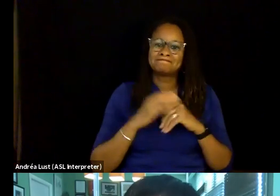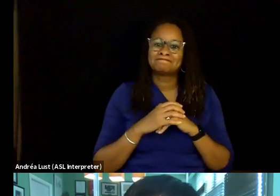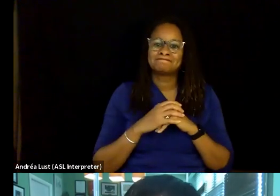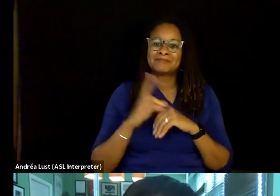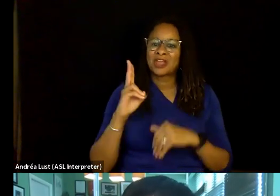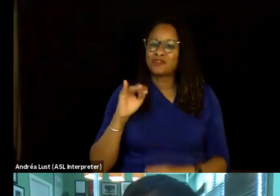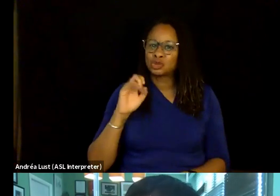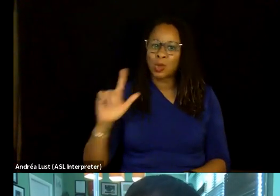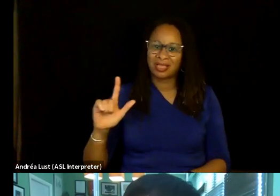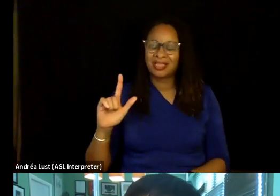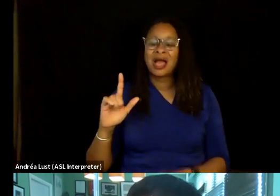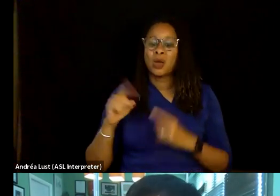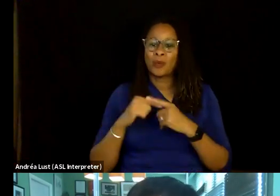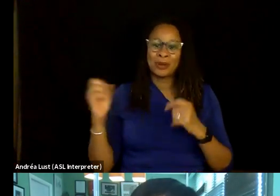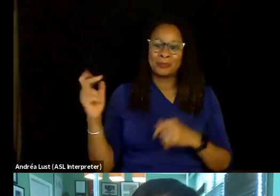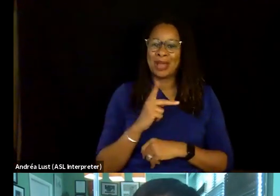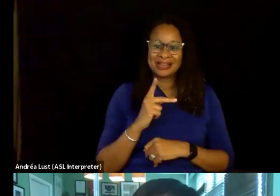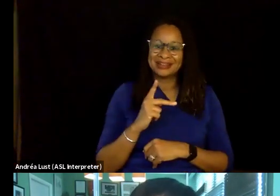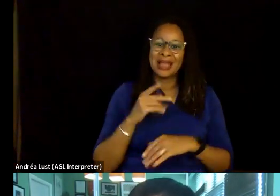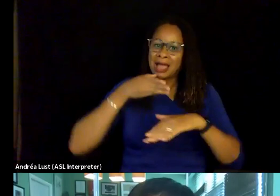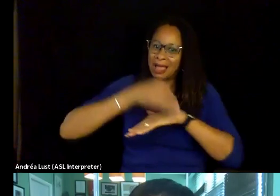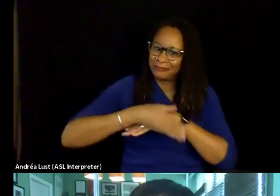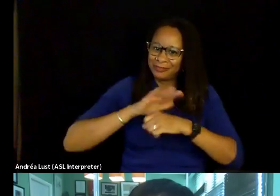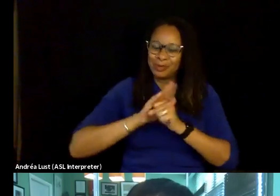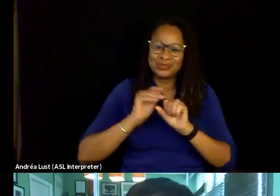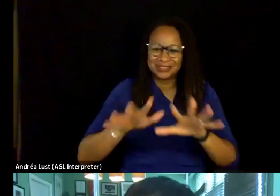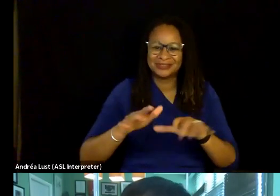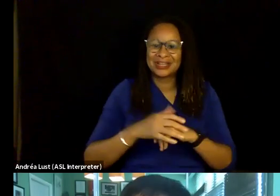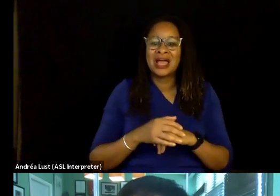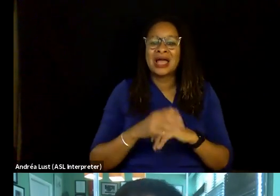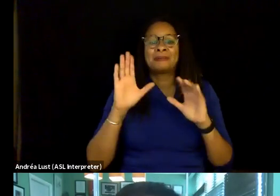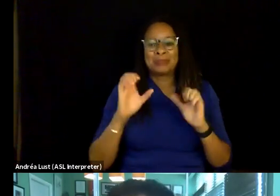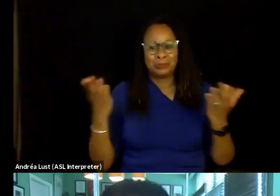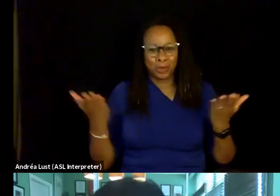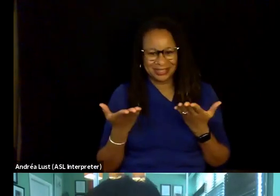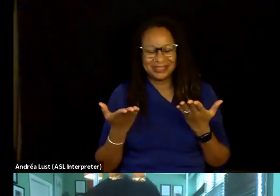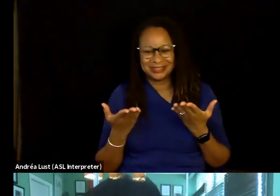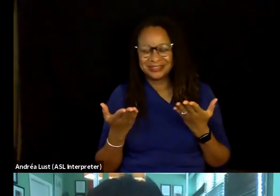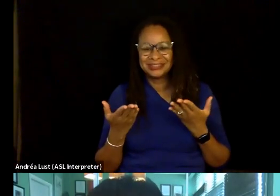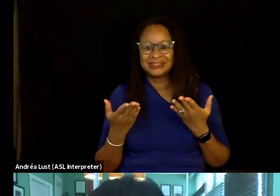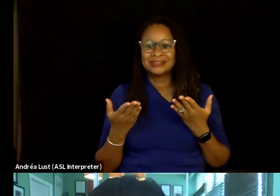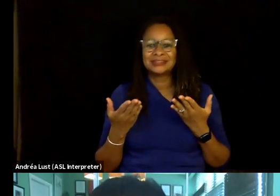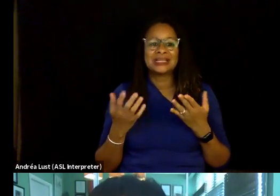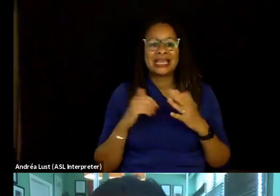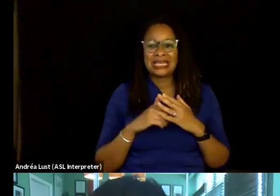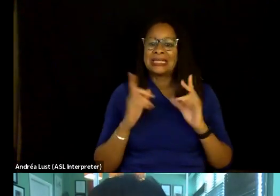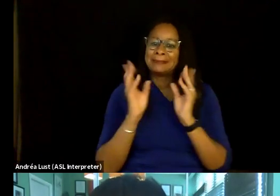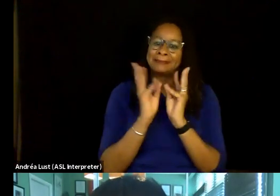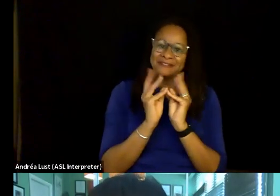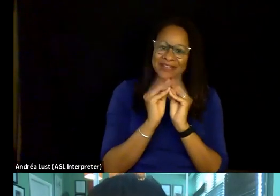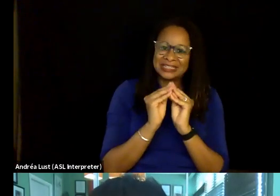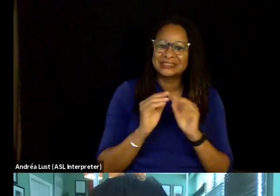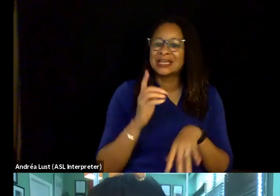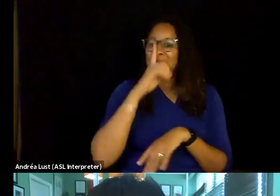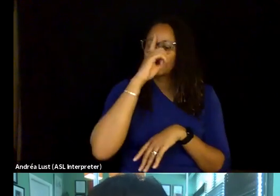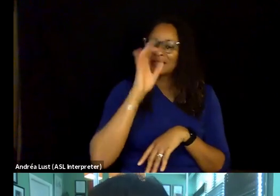virtual. But when we're back post-pandemic, right, be present in the in convenings, because I think that's